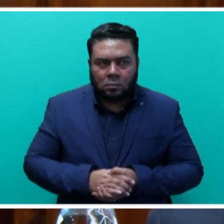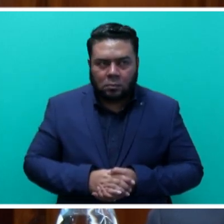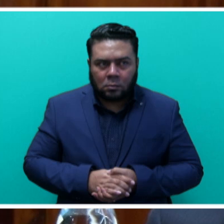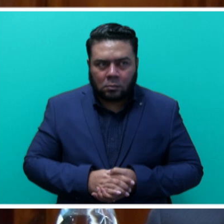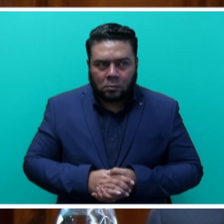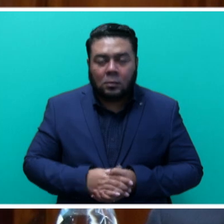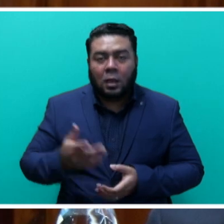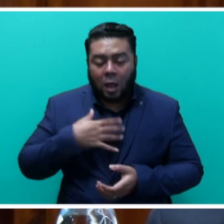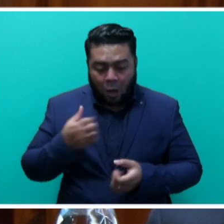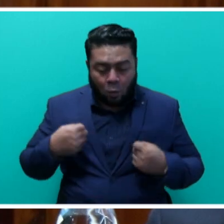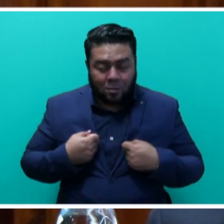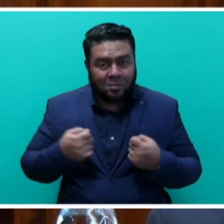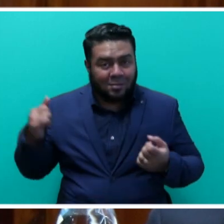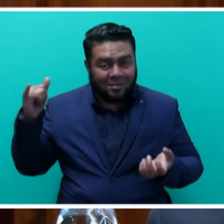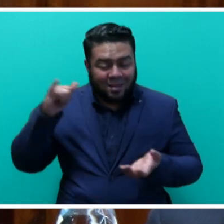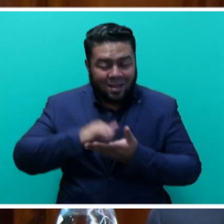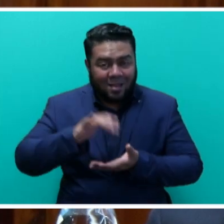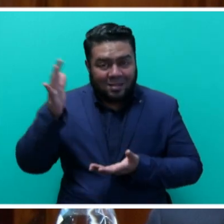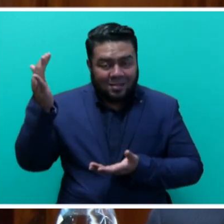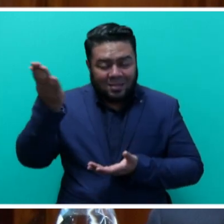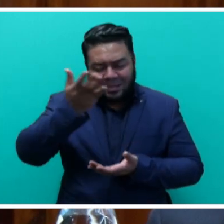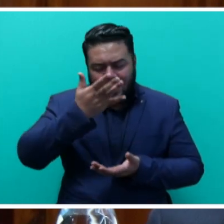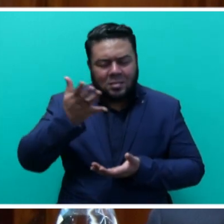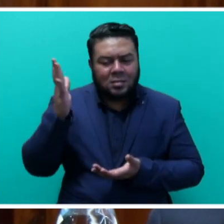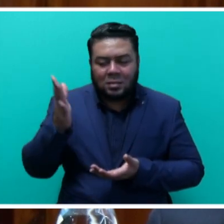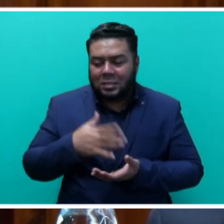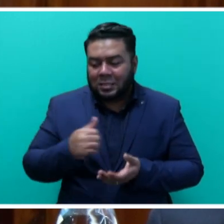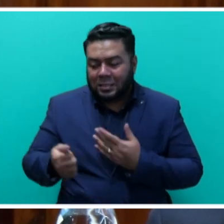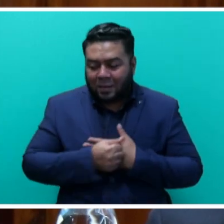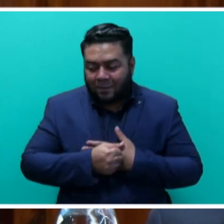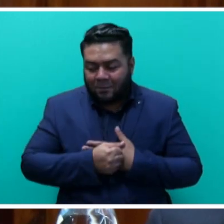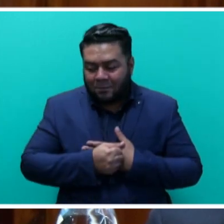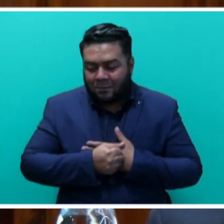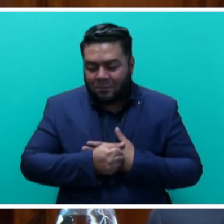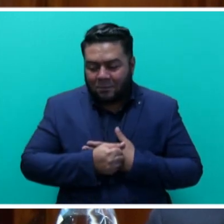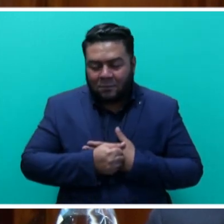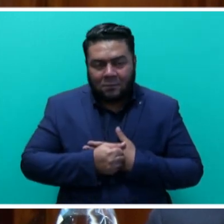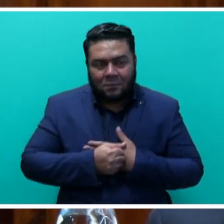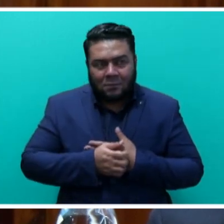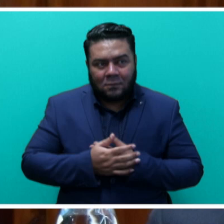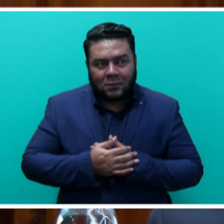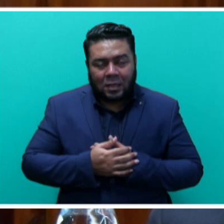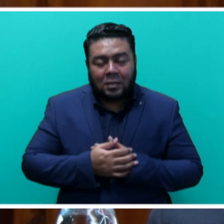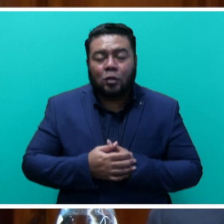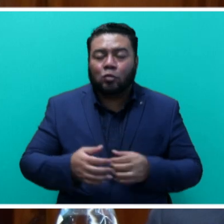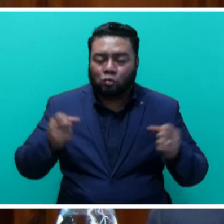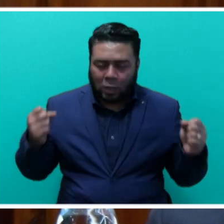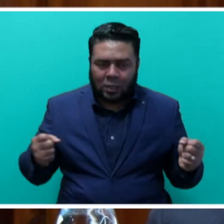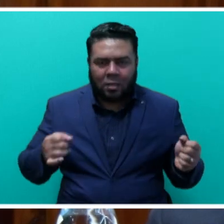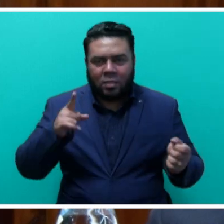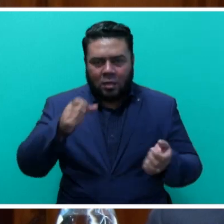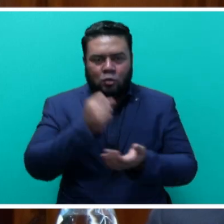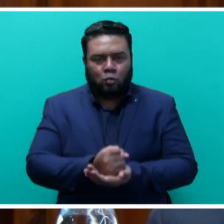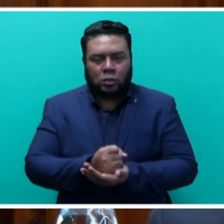Our skies remain the safest, and this investigation will only serve to strengthen that assurance.